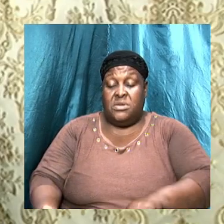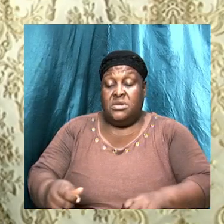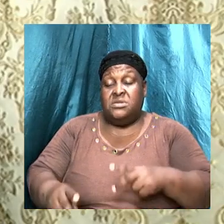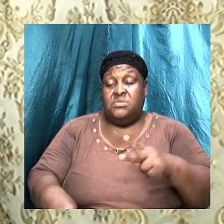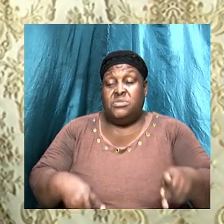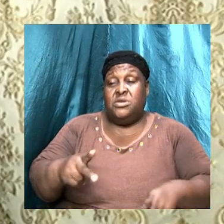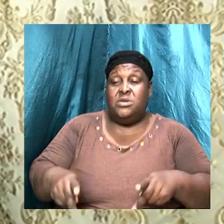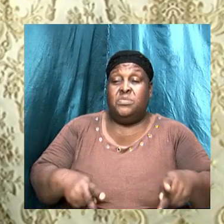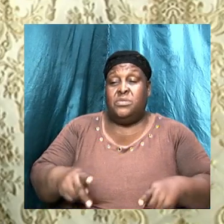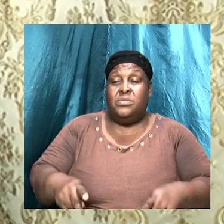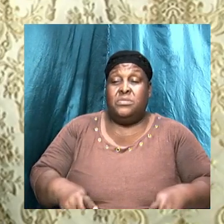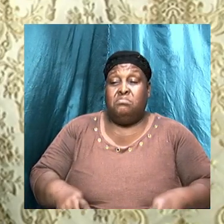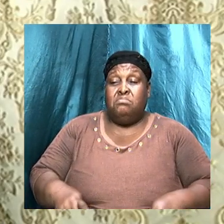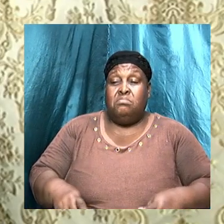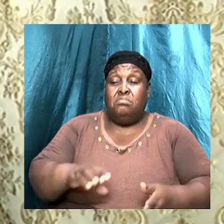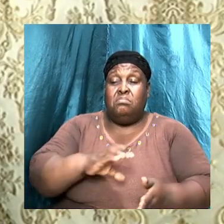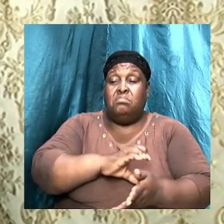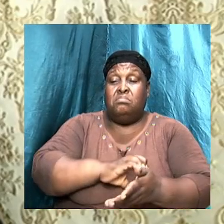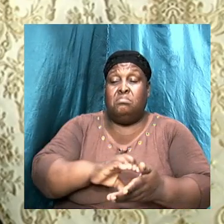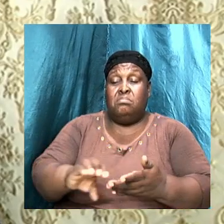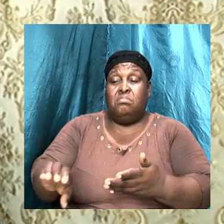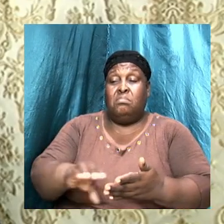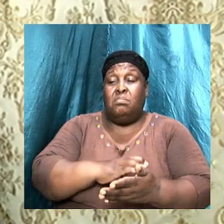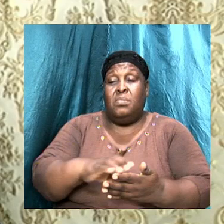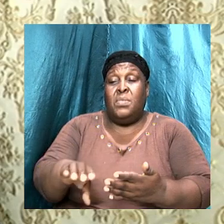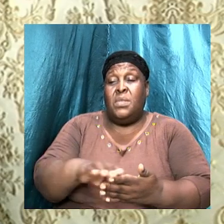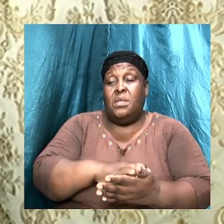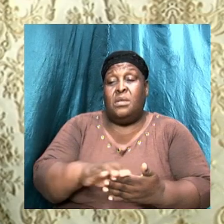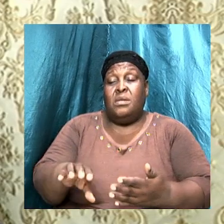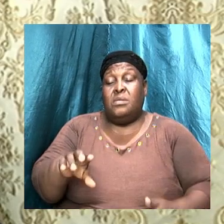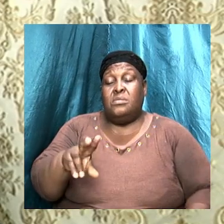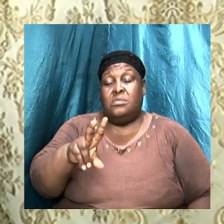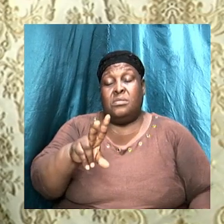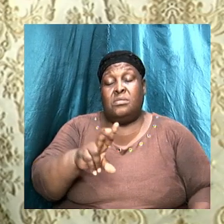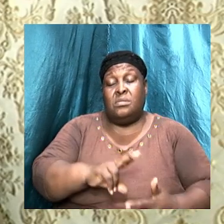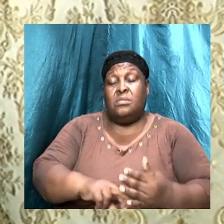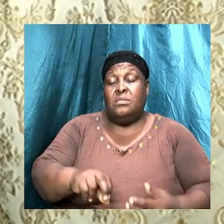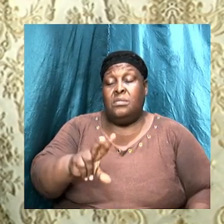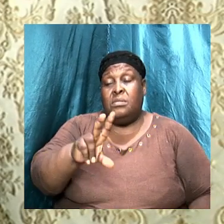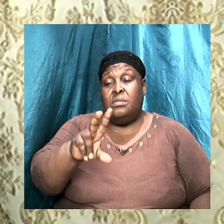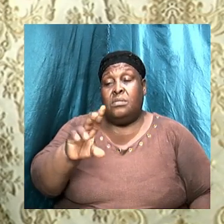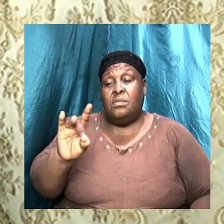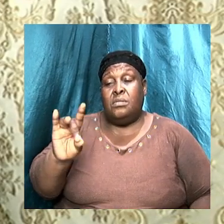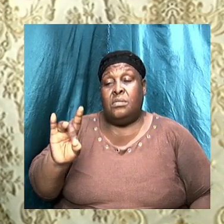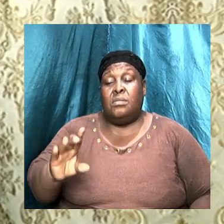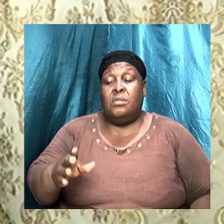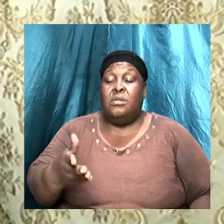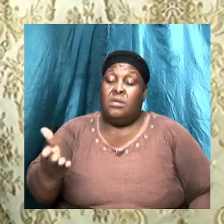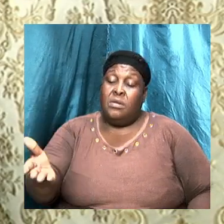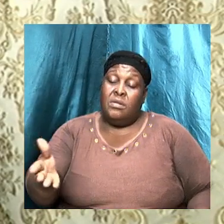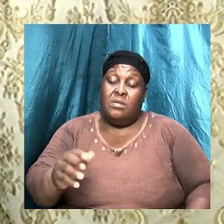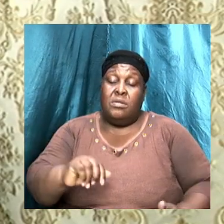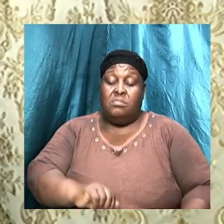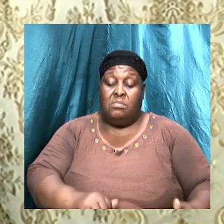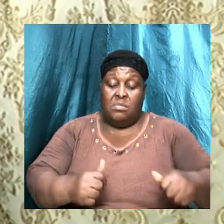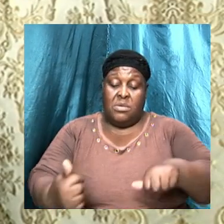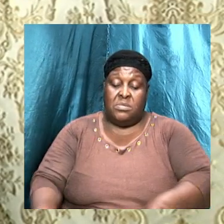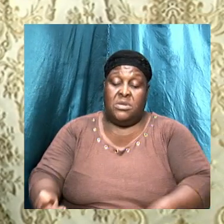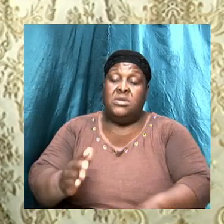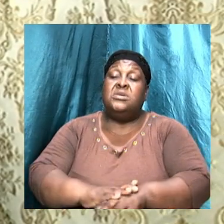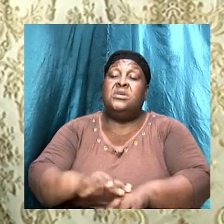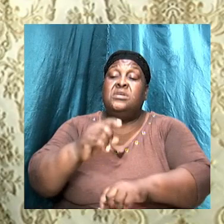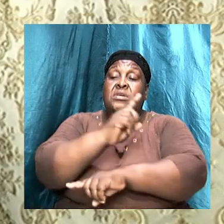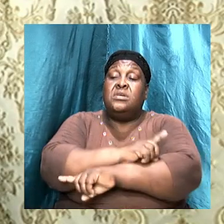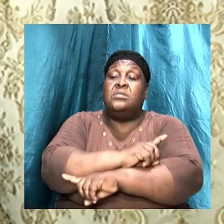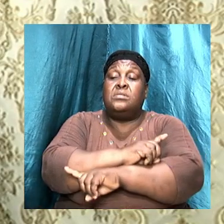Acts 2, verse 38, and we look at those who were baptized on that day. And then we also went through the